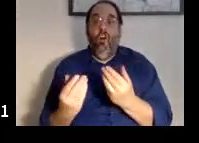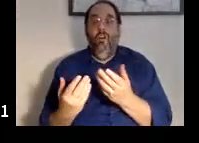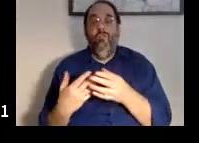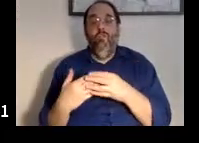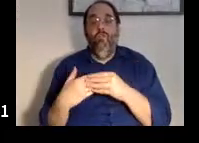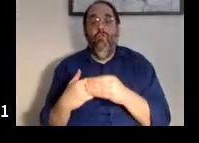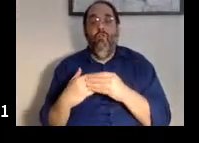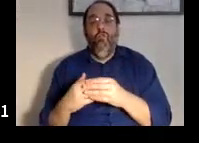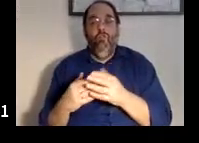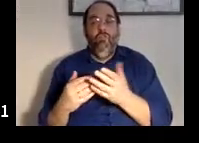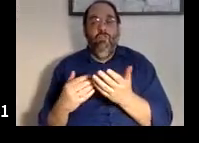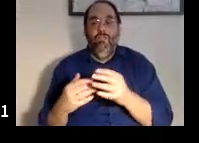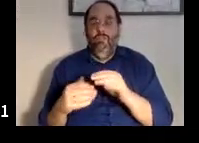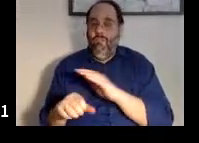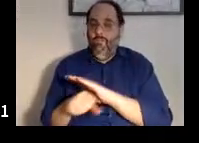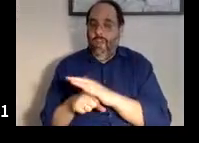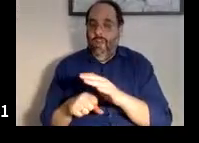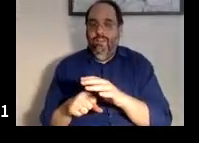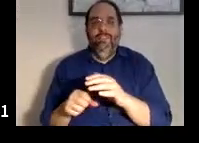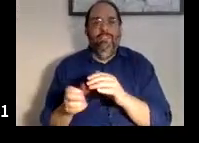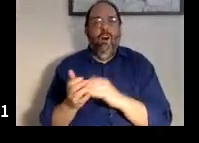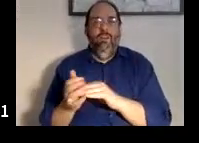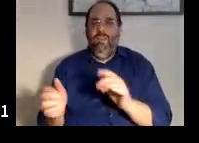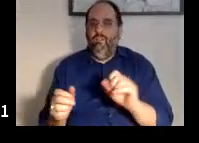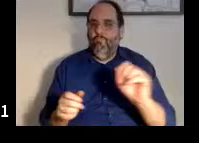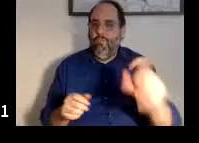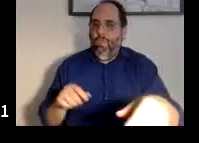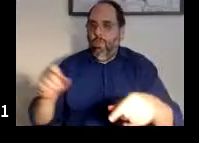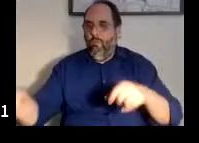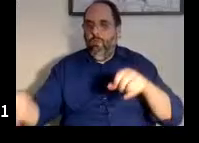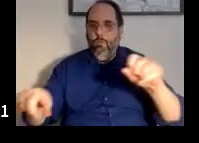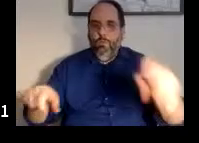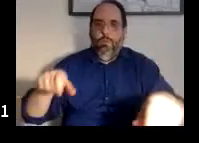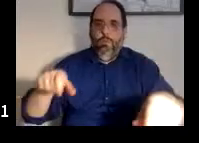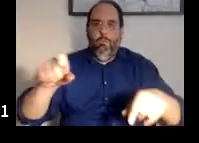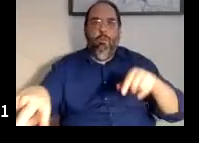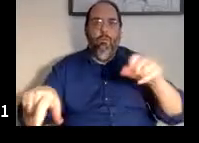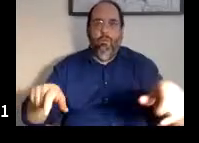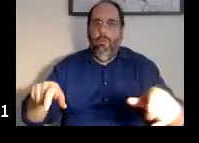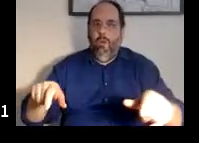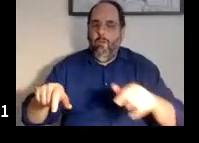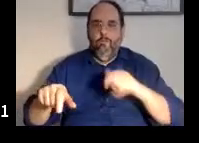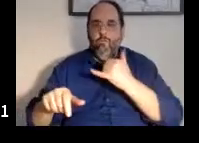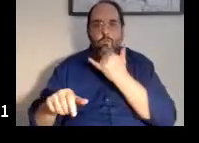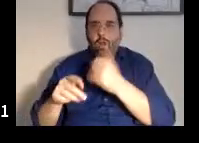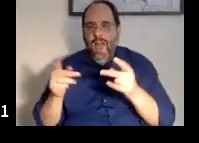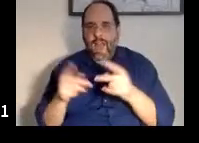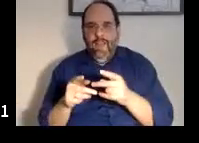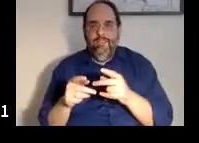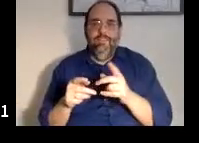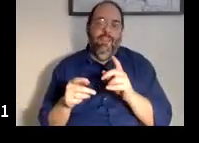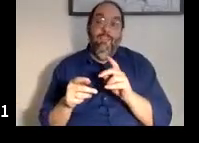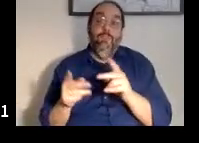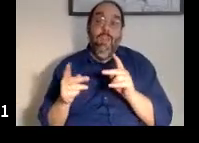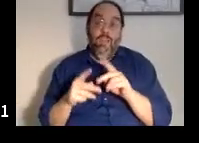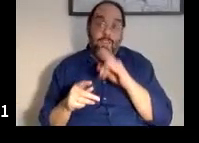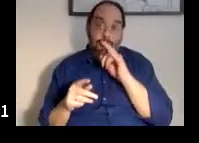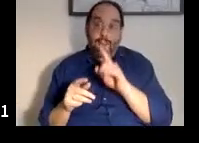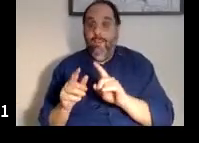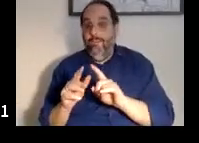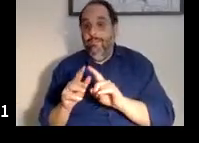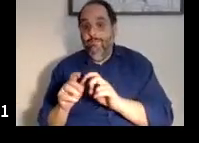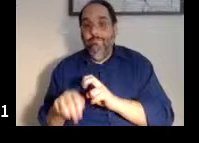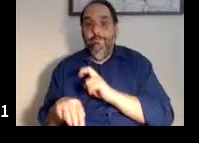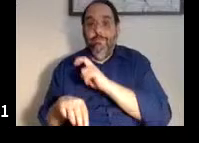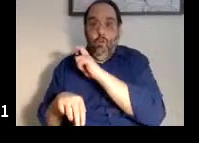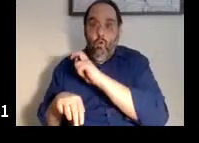products, they get displaced, and they get displaced where it's an exit point for a slide